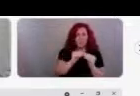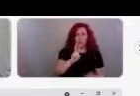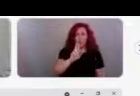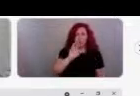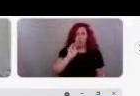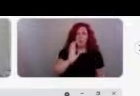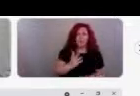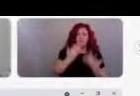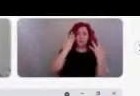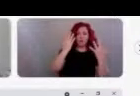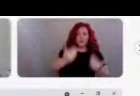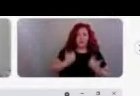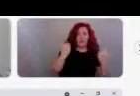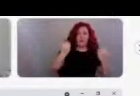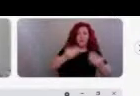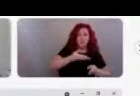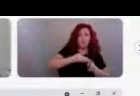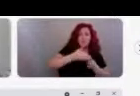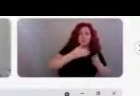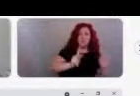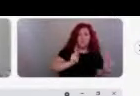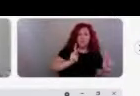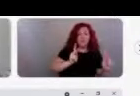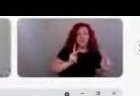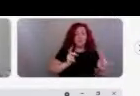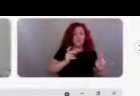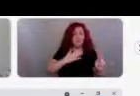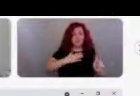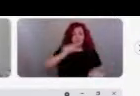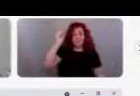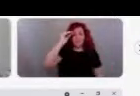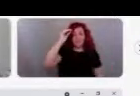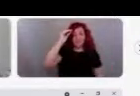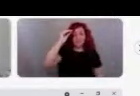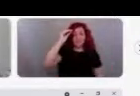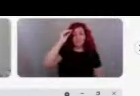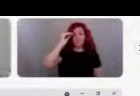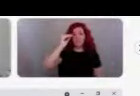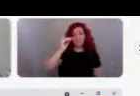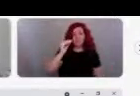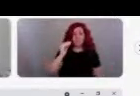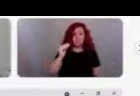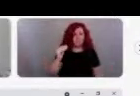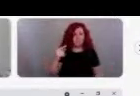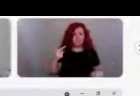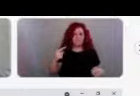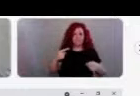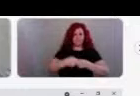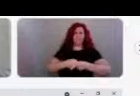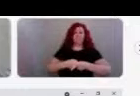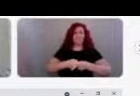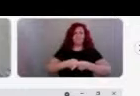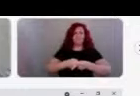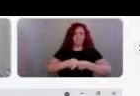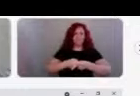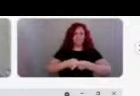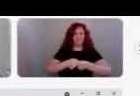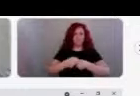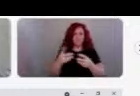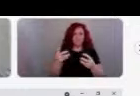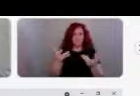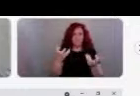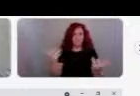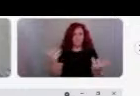young professionals um and in my opinion it's in stark contrast to the areas that kind of want to get jammed